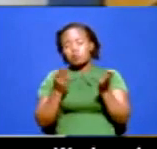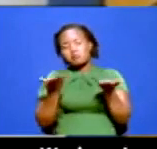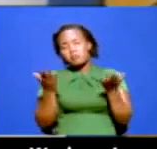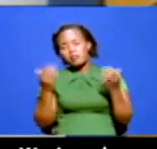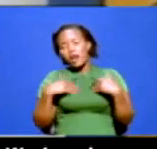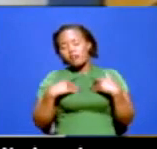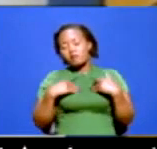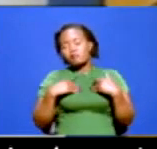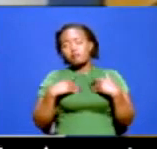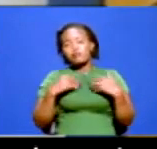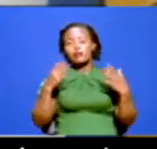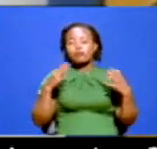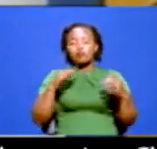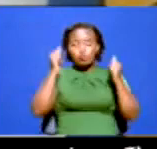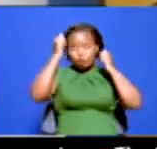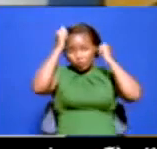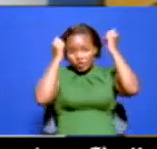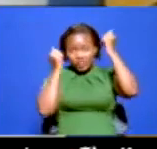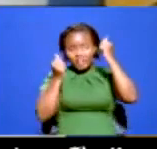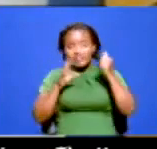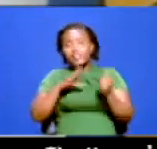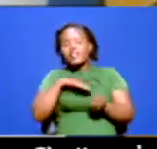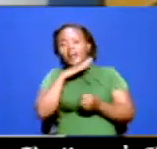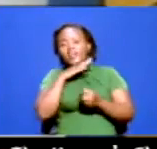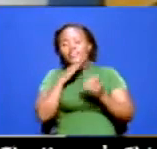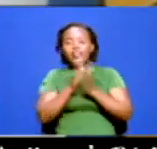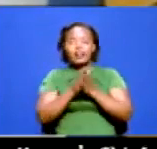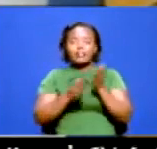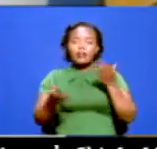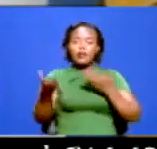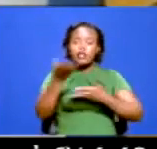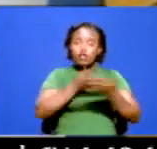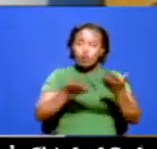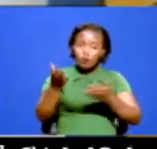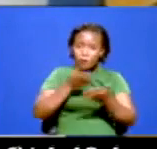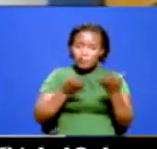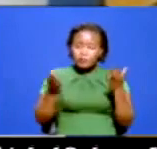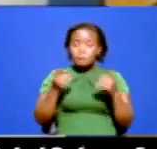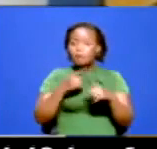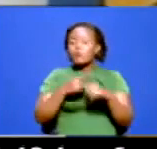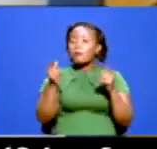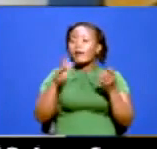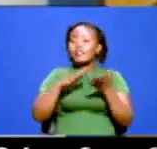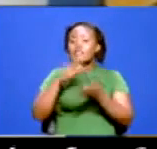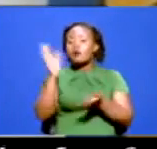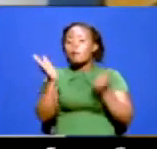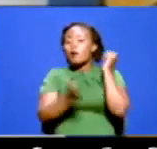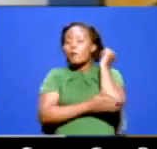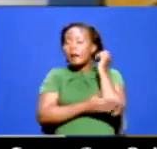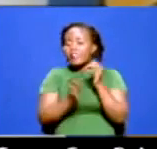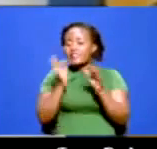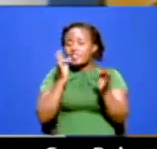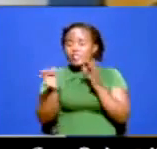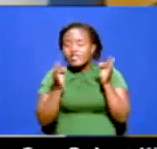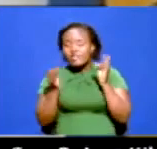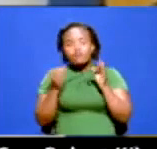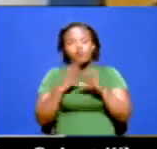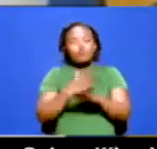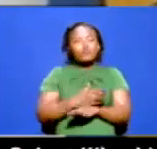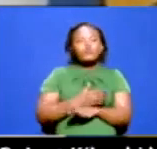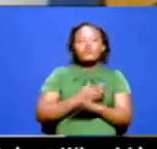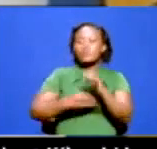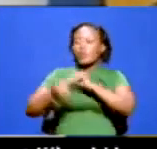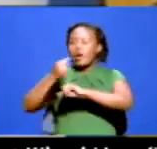and in the economy. But it is costlier if you don't engage. For